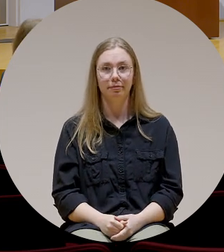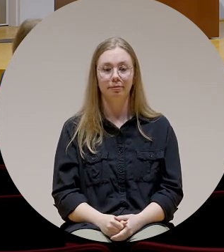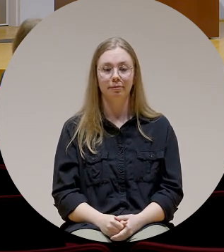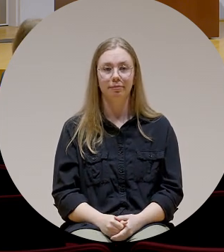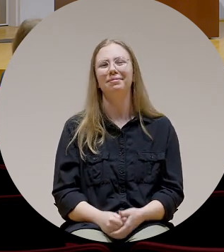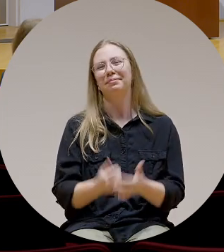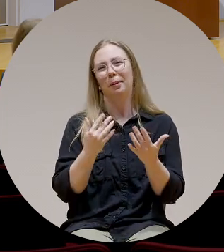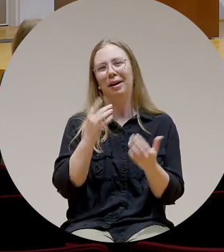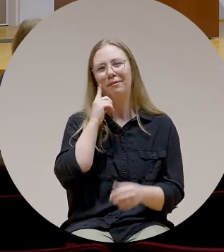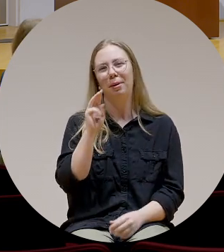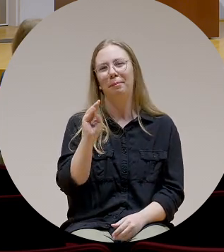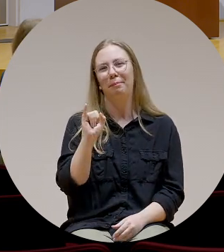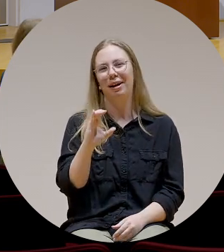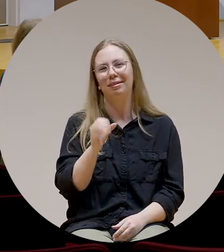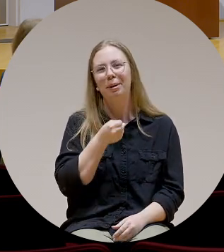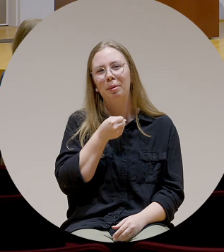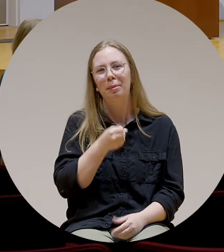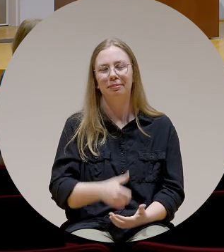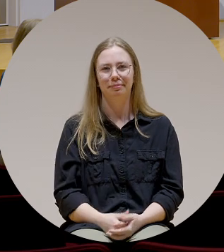Your mic is coming.